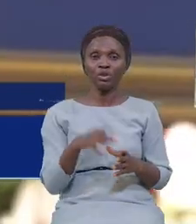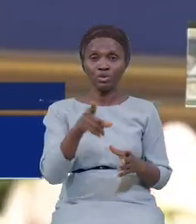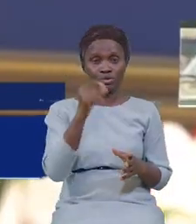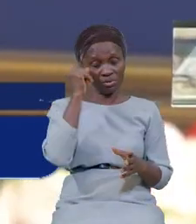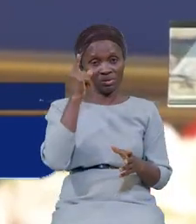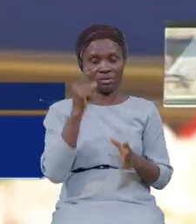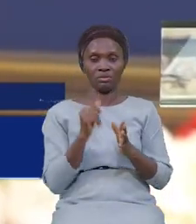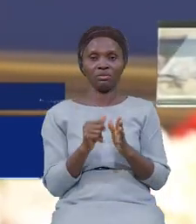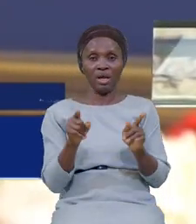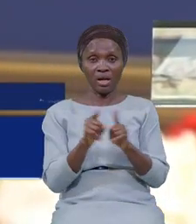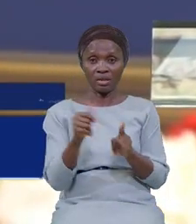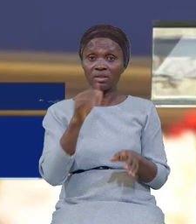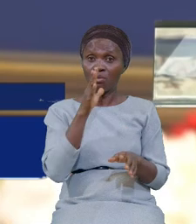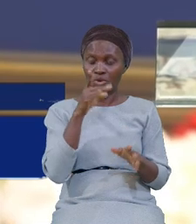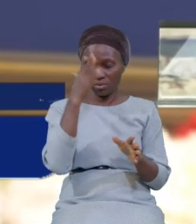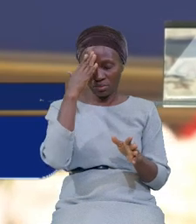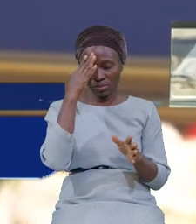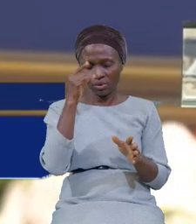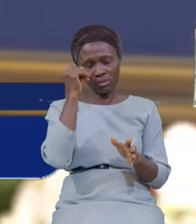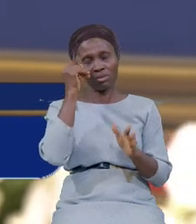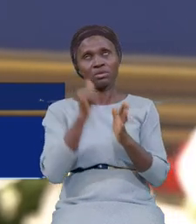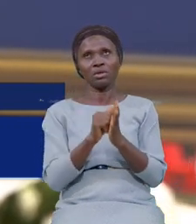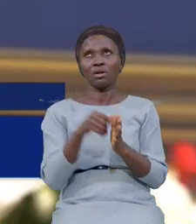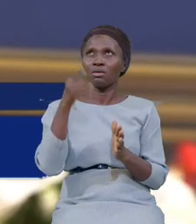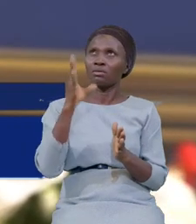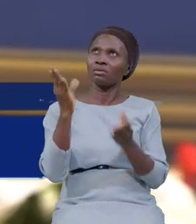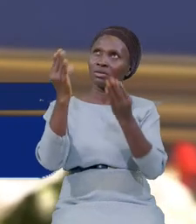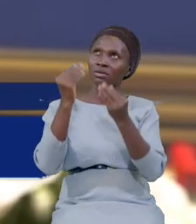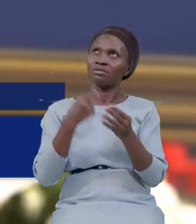me this child to take care of